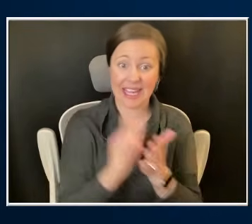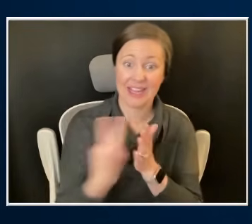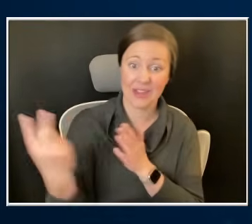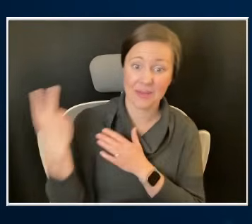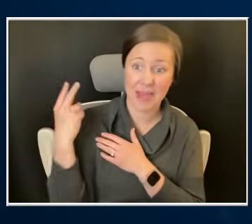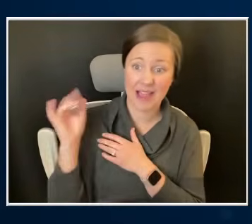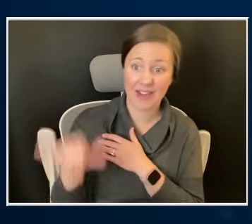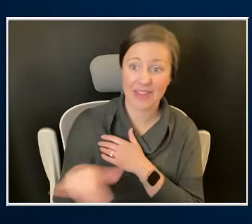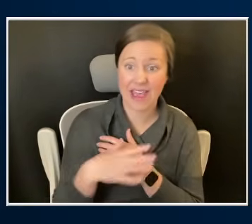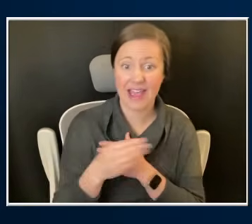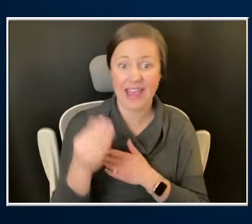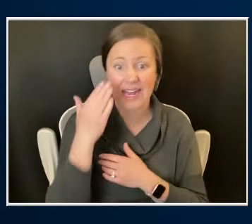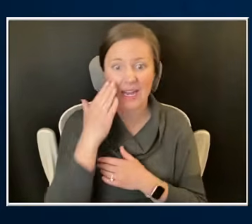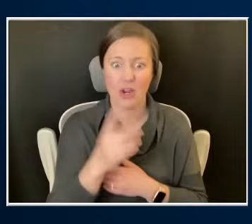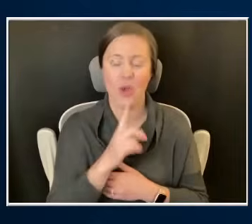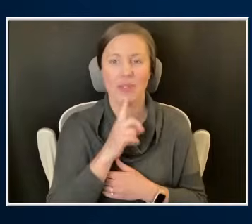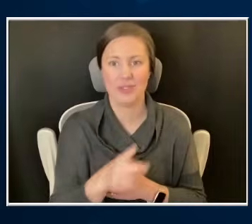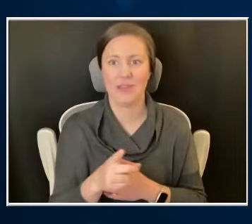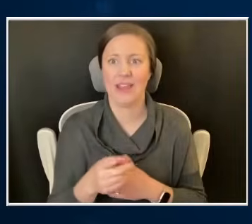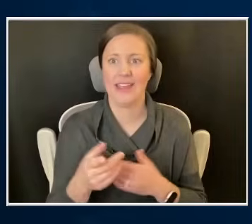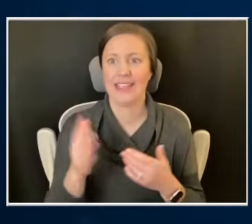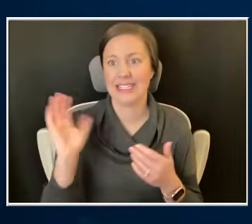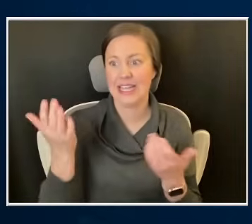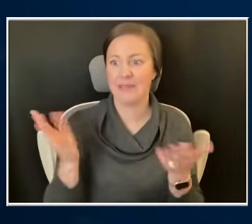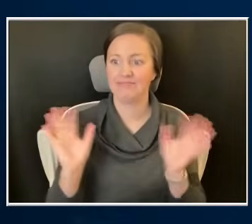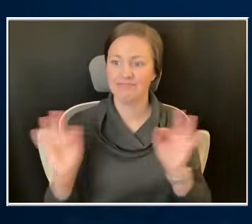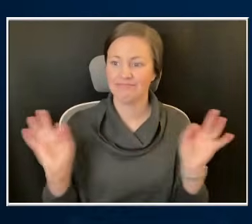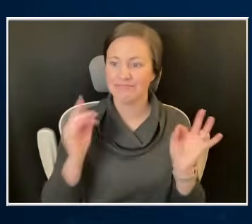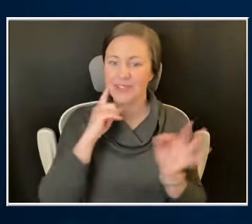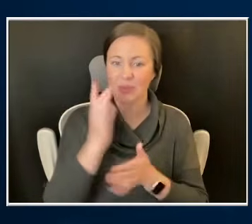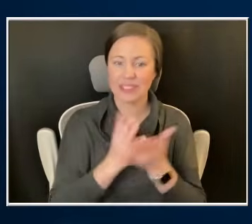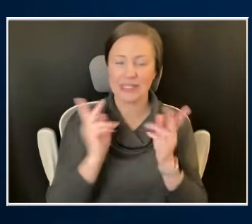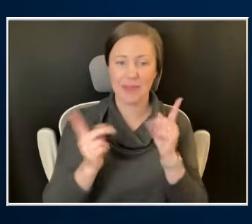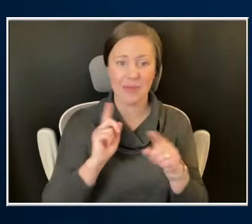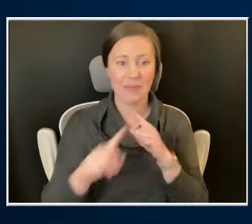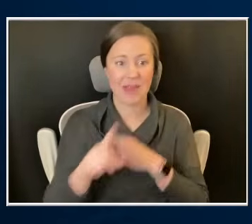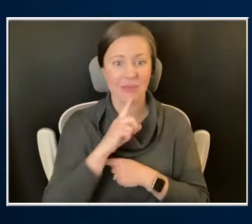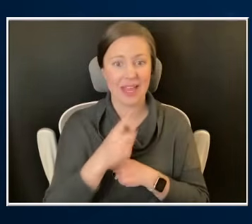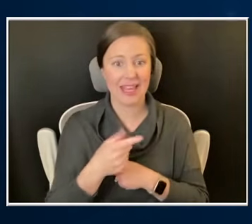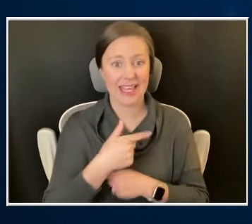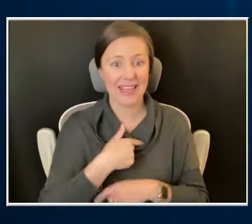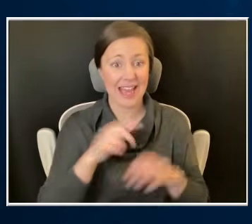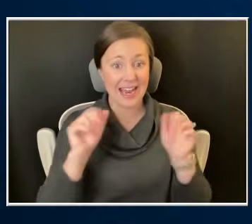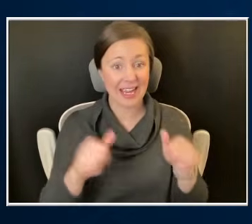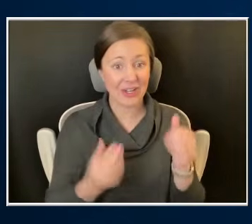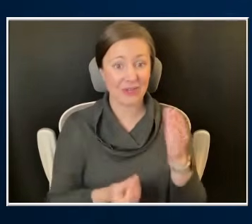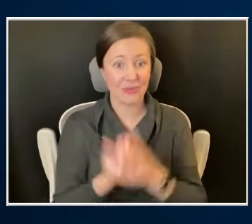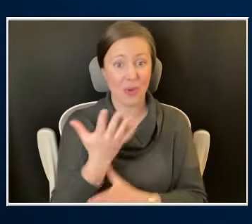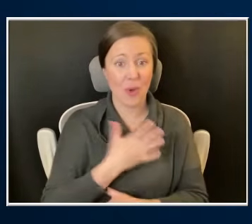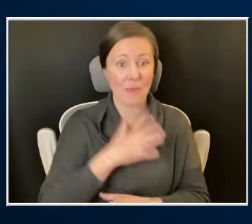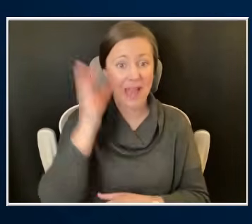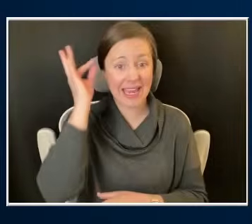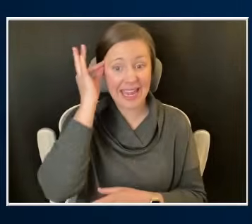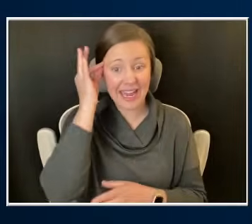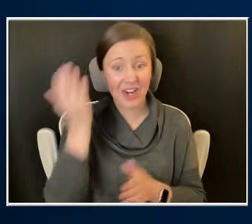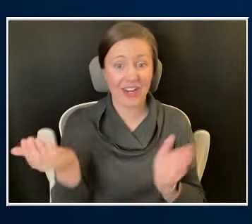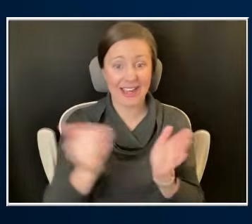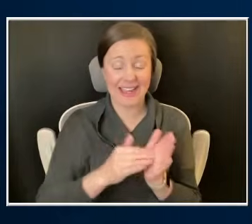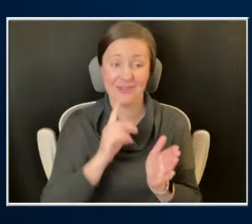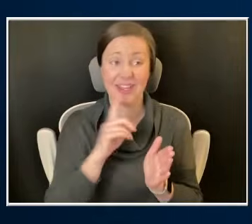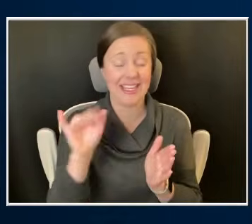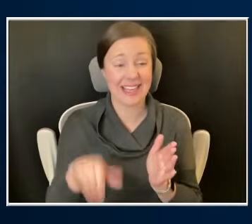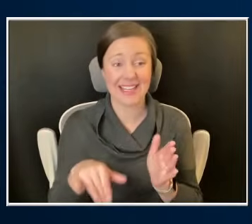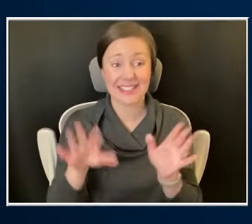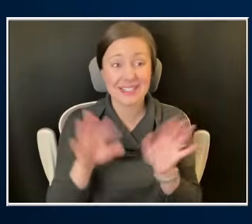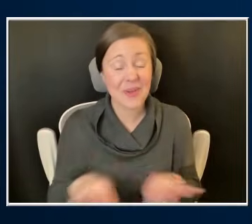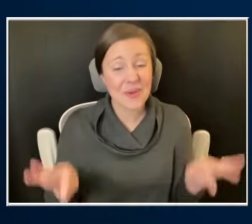it's such a small thing for some, but for me that's huge that I was able to grow my hair back. And